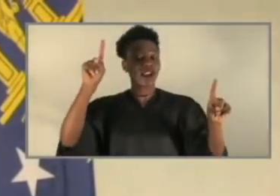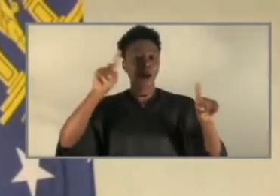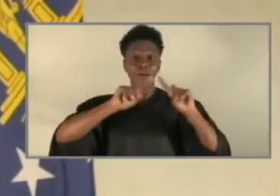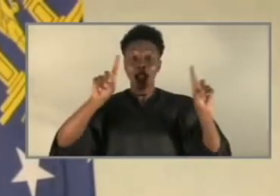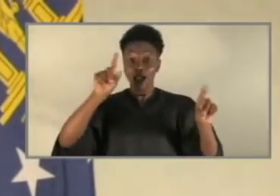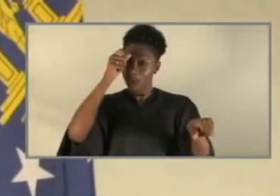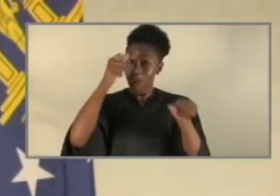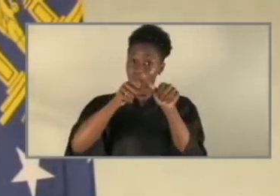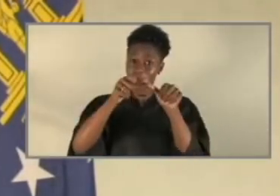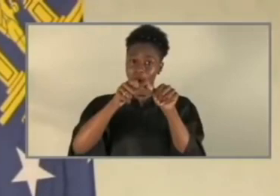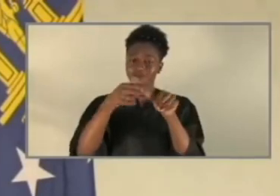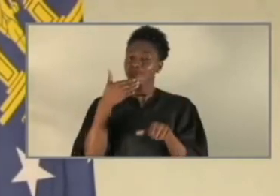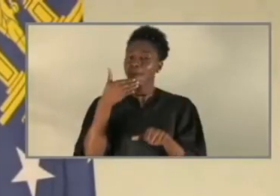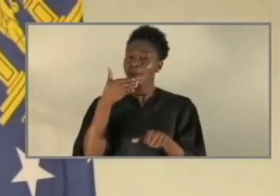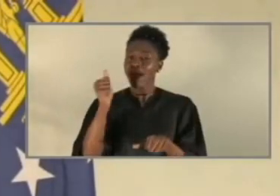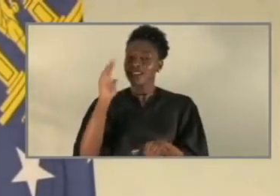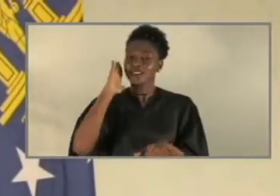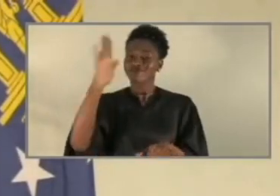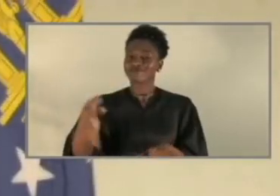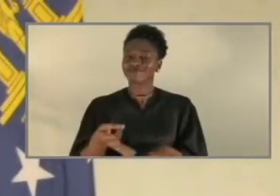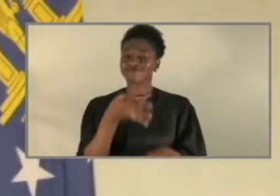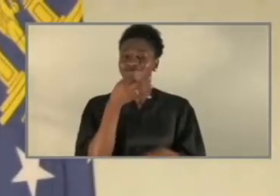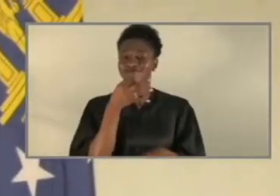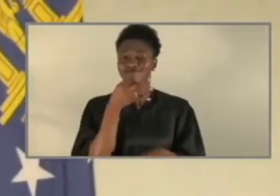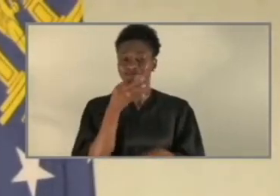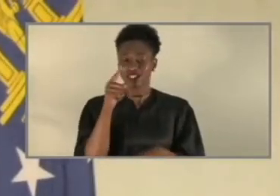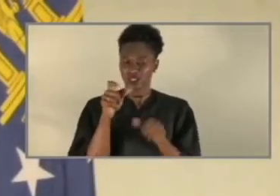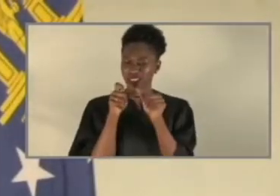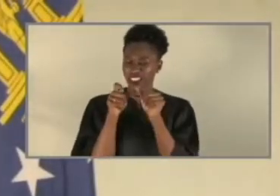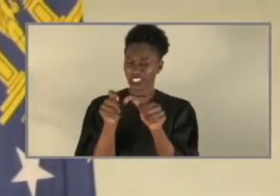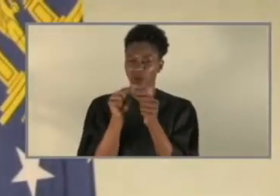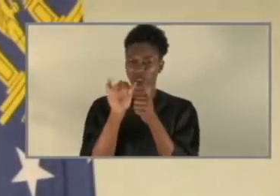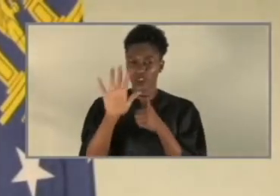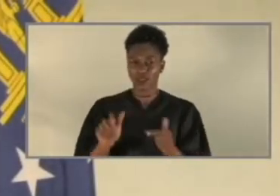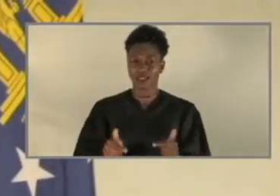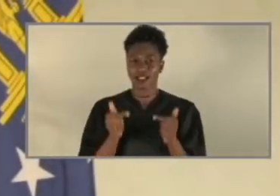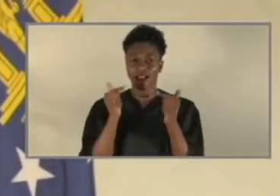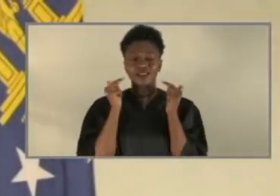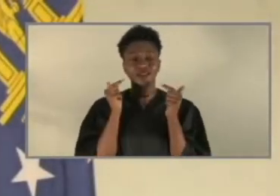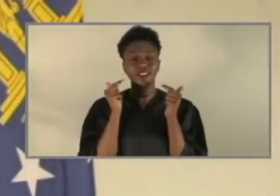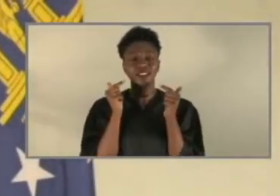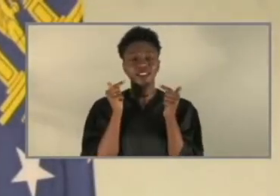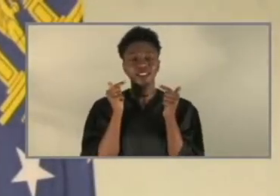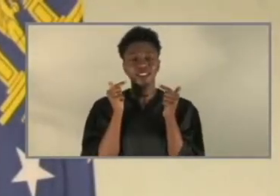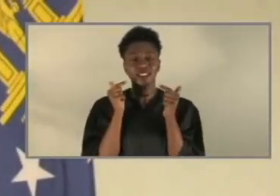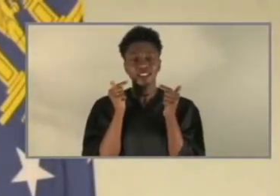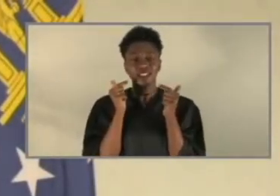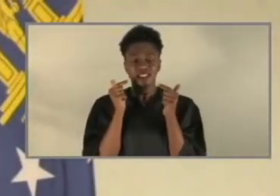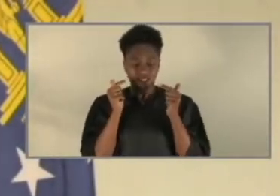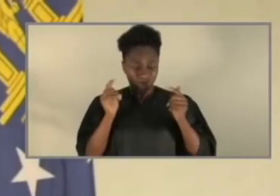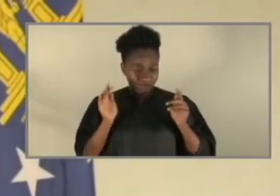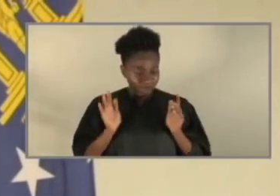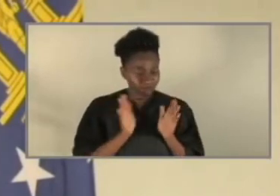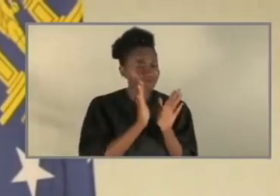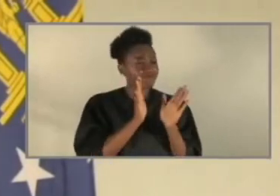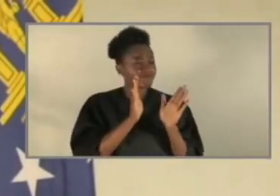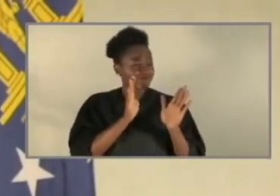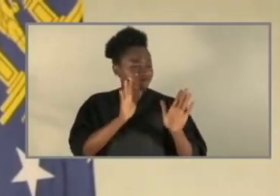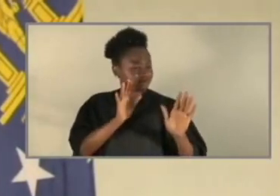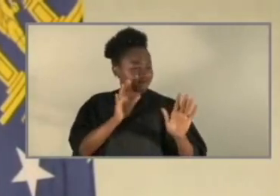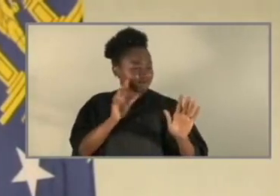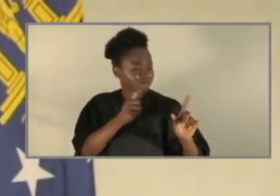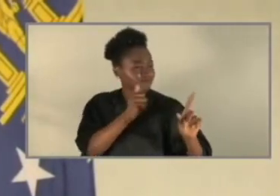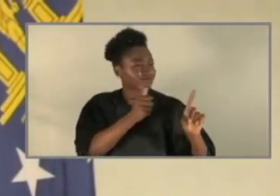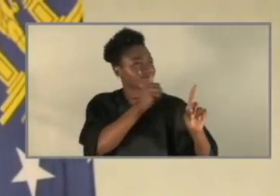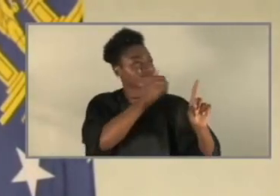the best is yet to come. As you move forward with your lives, strive to excel, keeping an